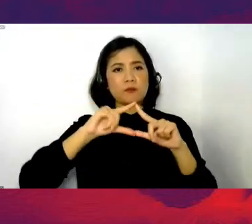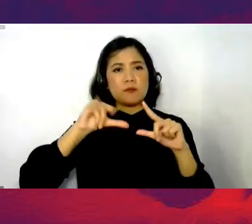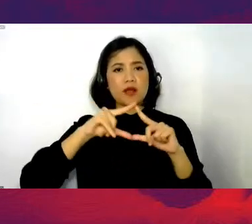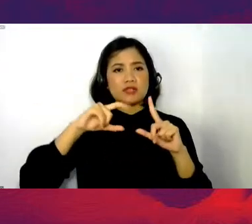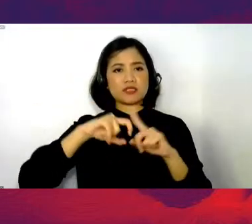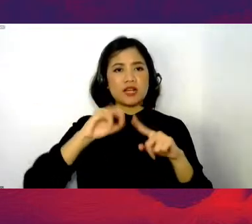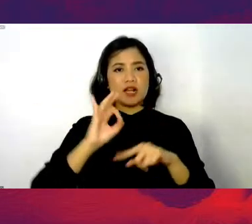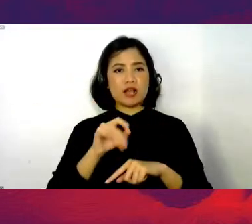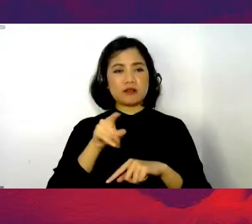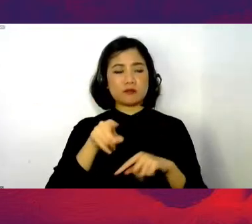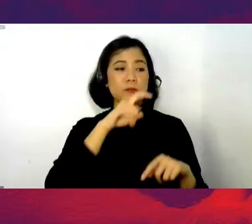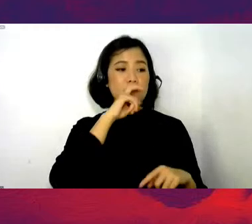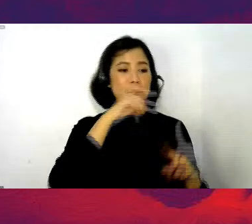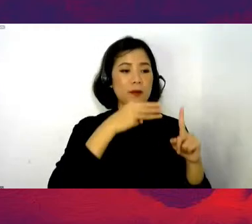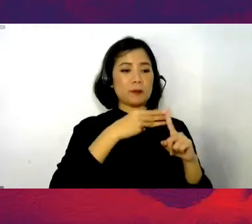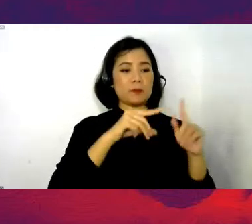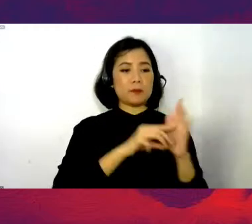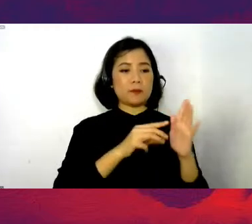program. Next.